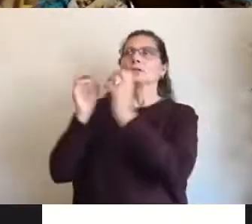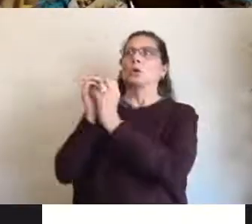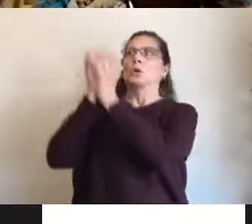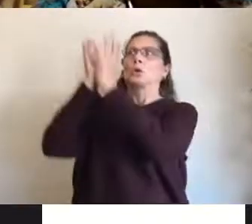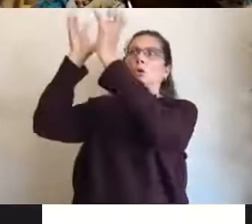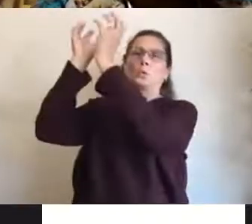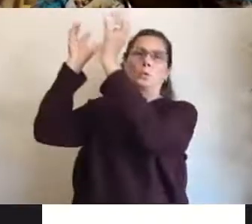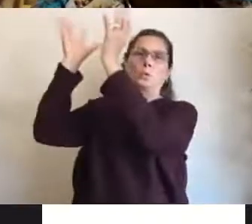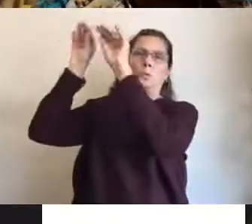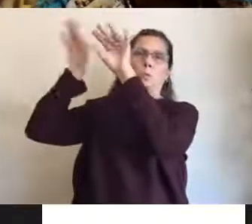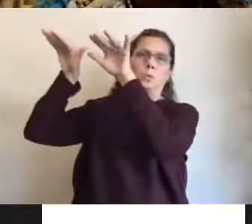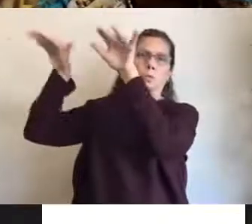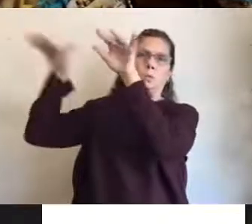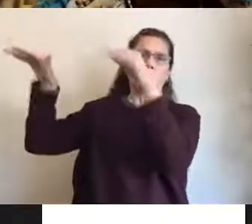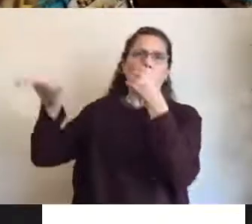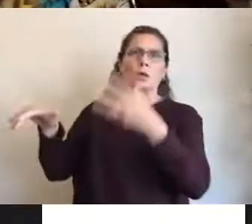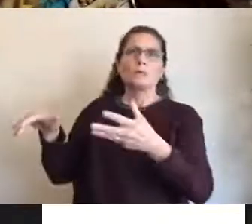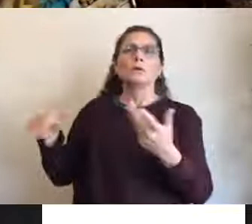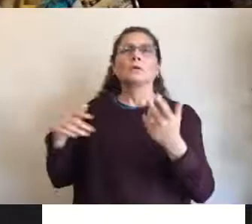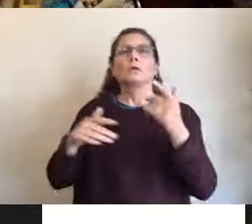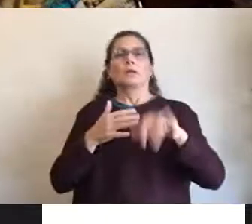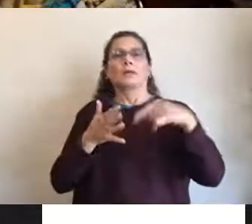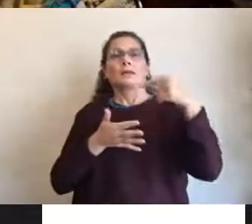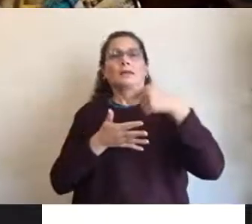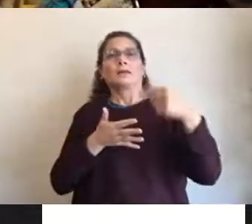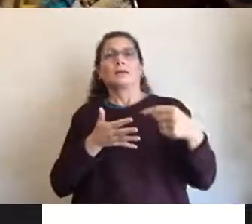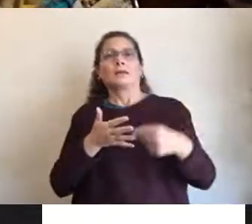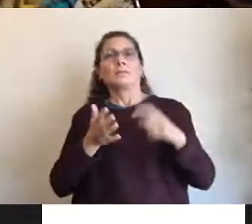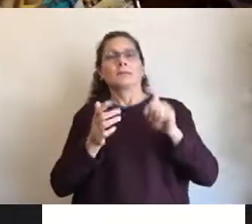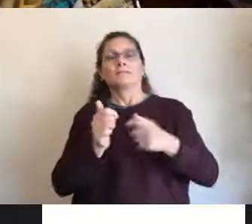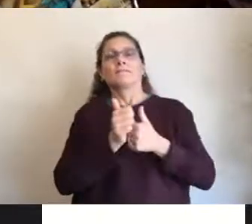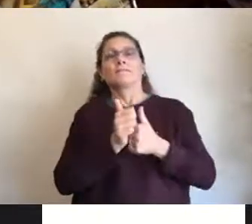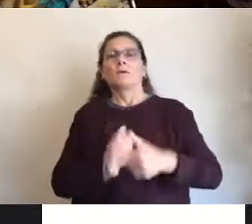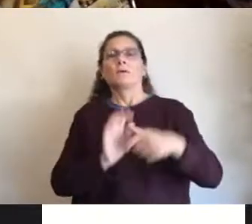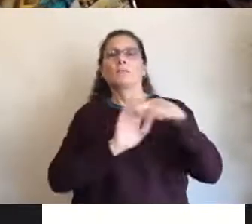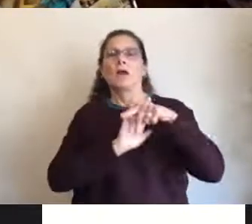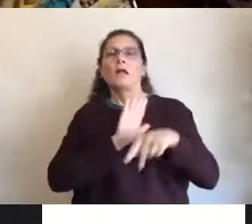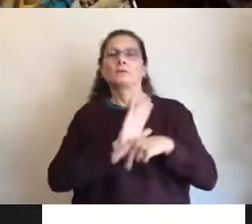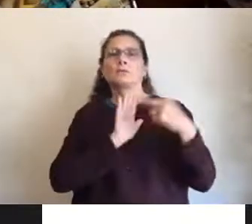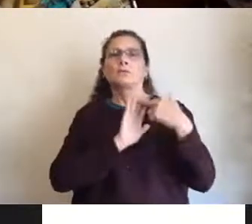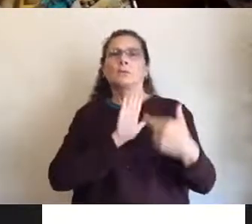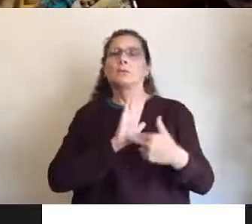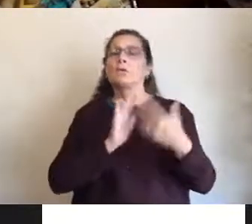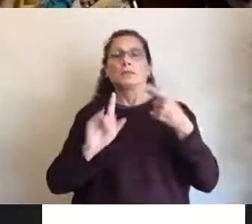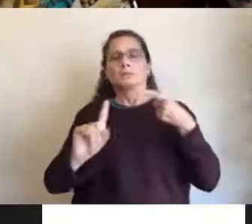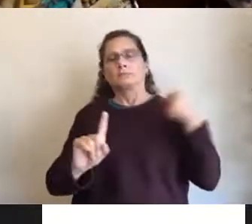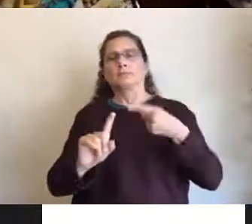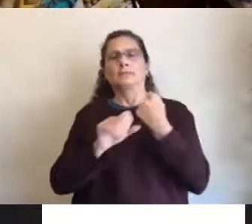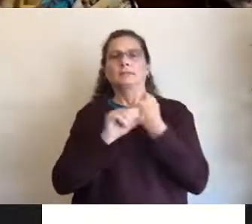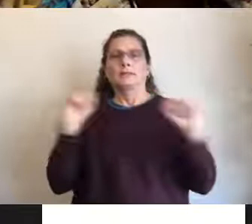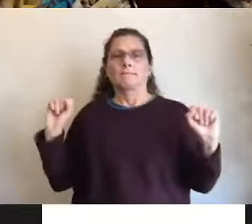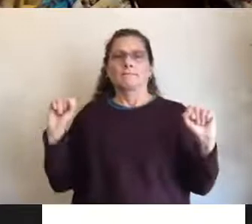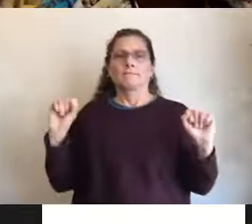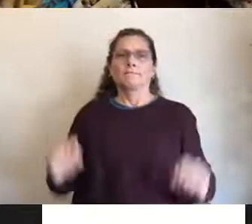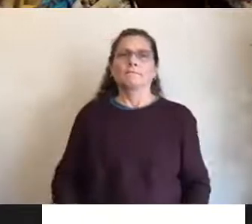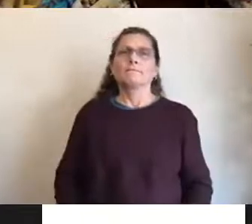know winter's coming, but we're going to take this challenge and try to make sure that we can continue to provide service for people, employment for